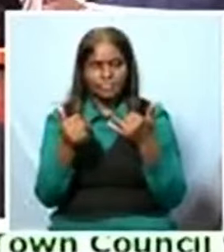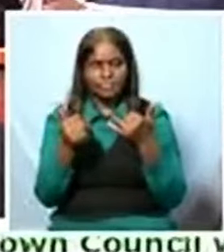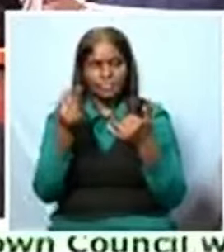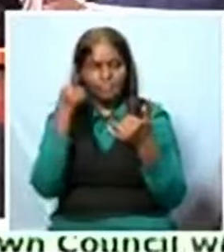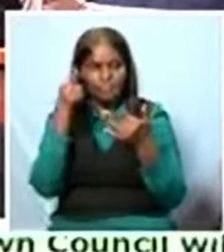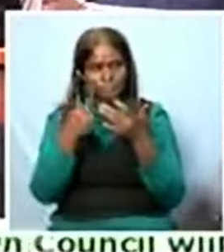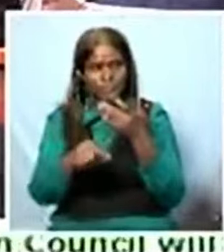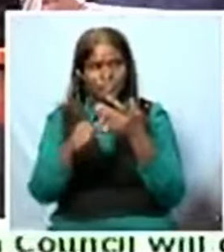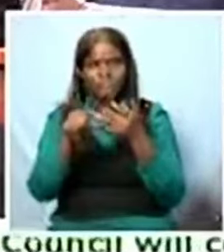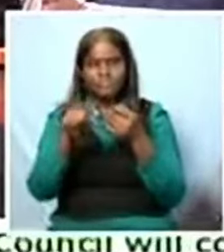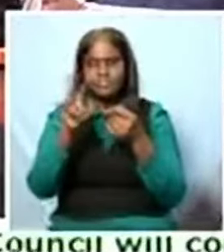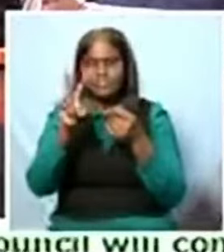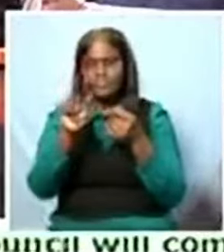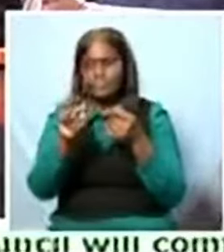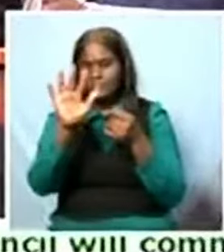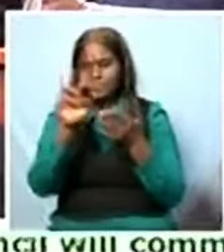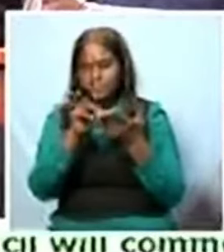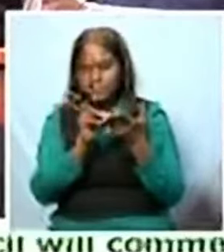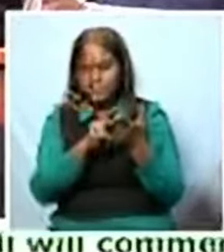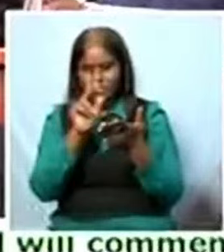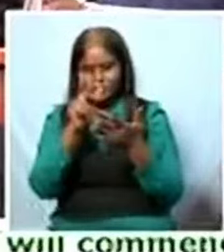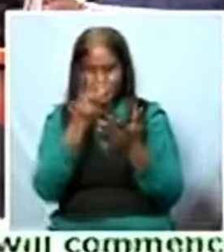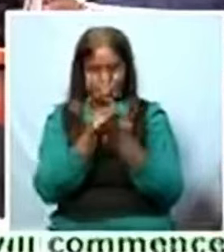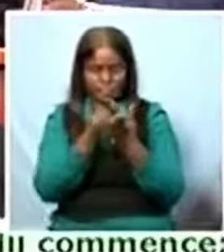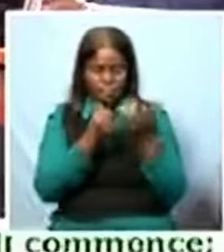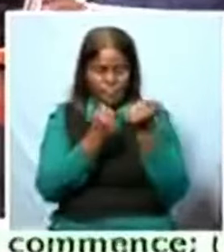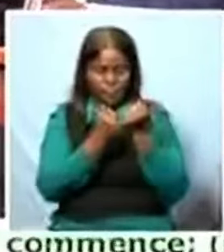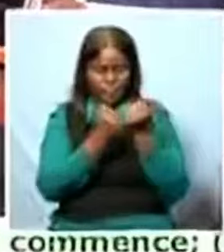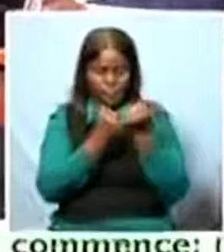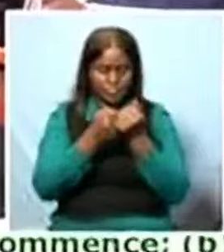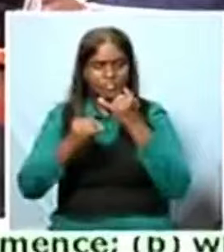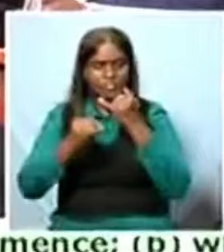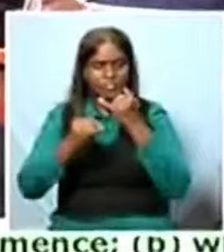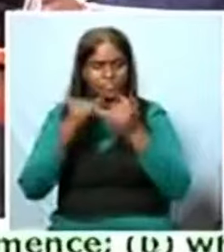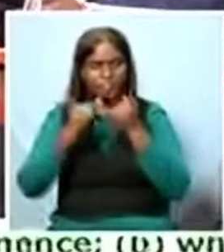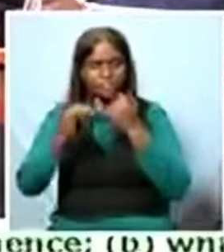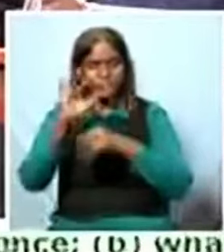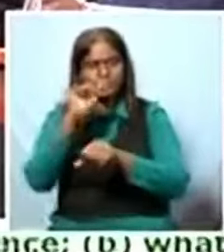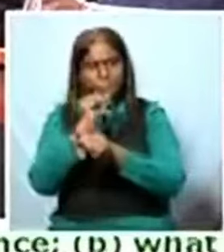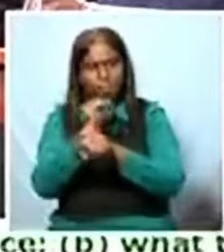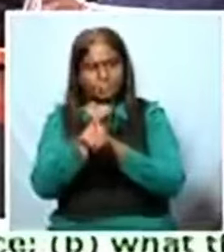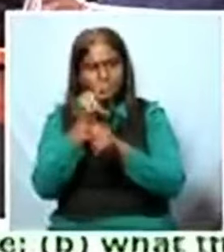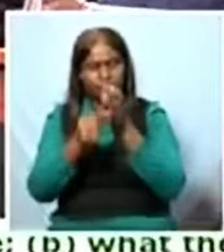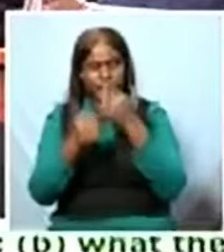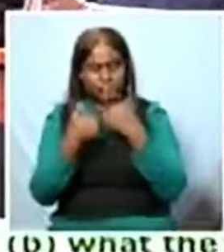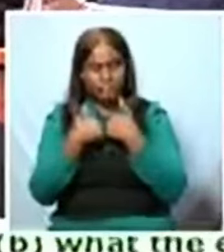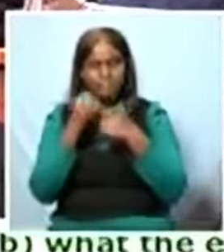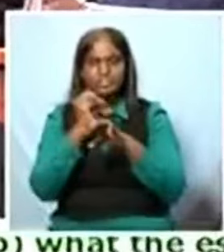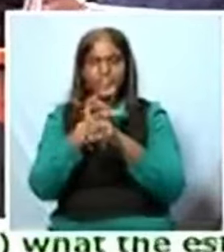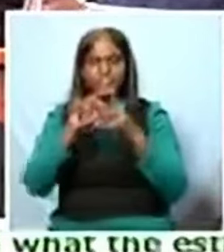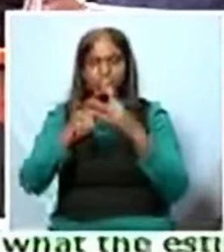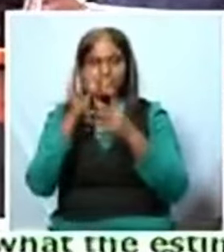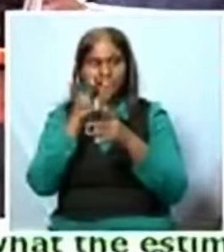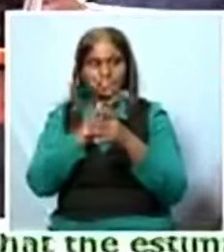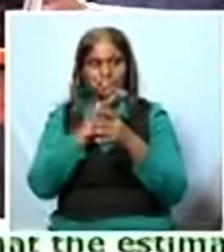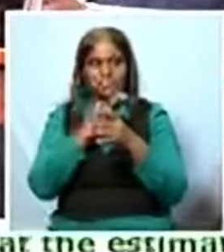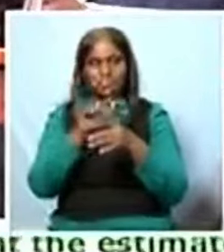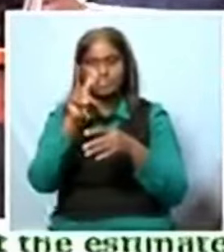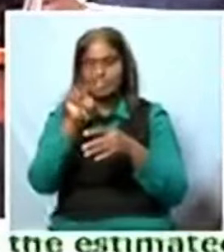a 12.5 million kwacha funding to complete the works that they have already started. Tempering of